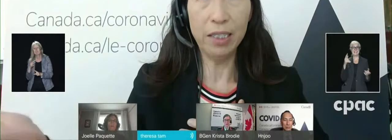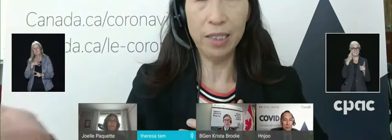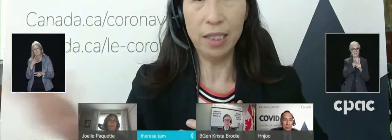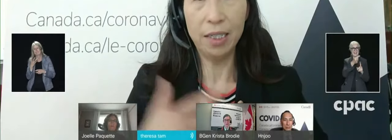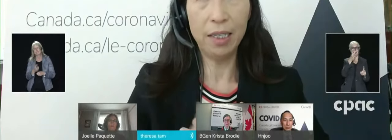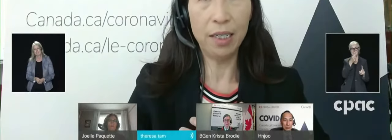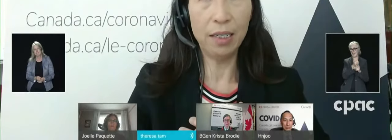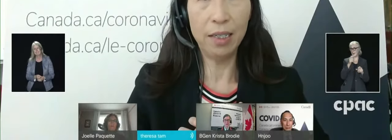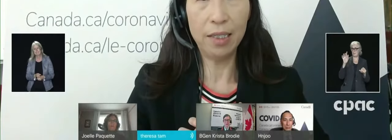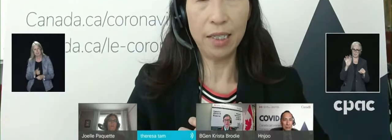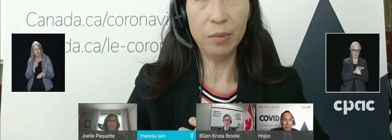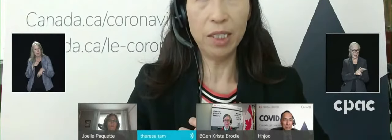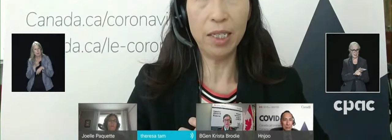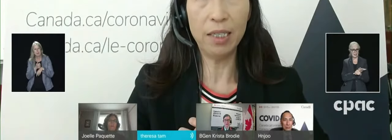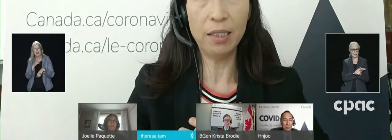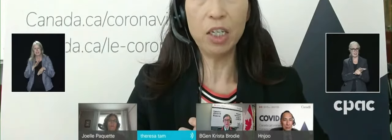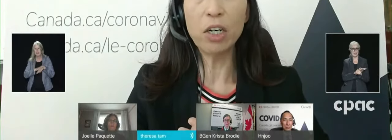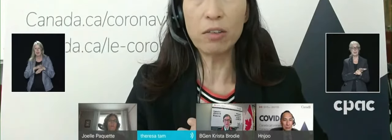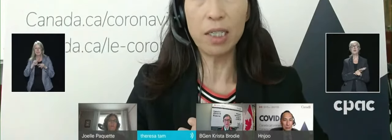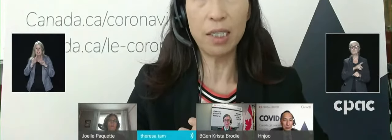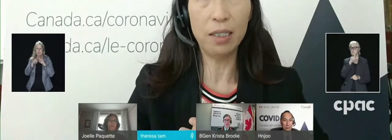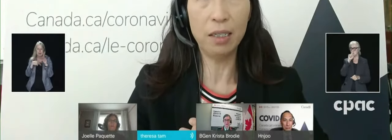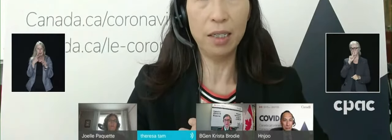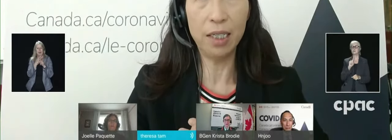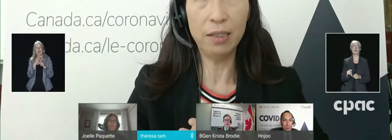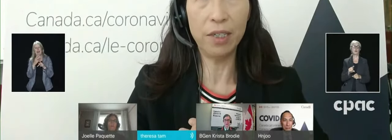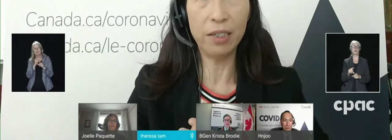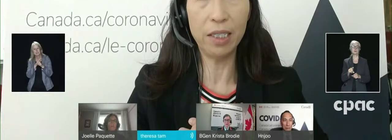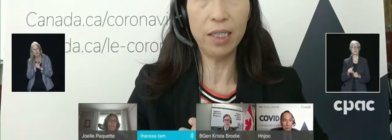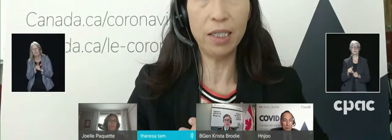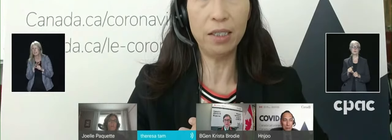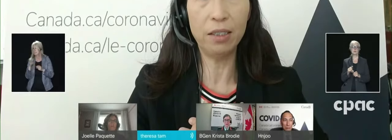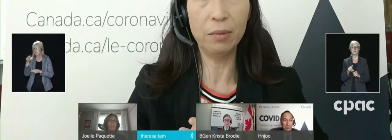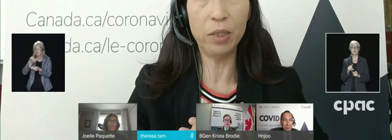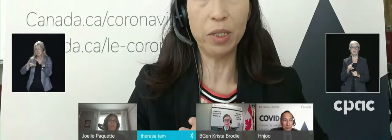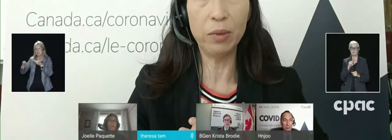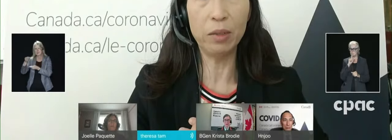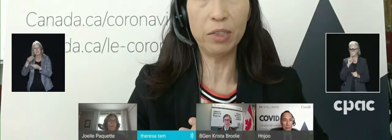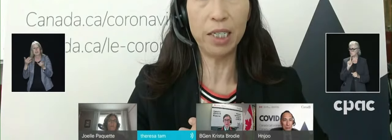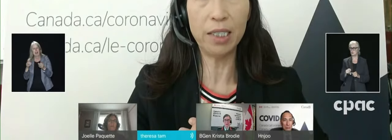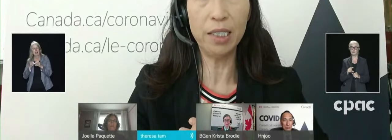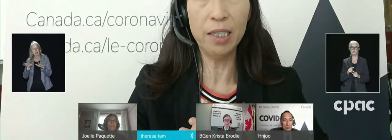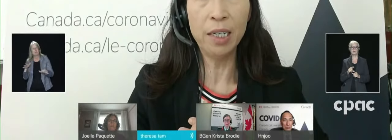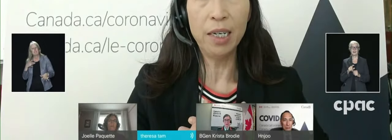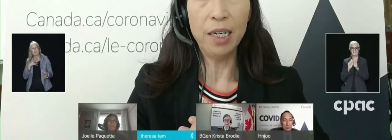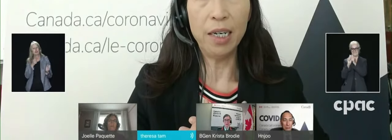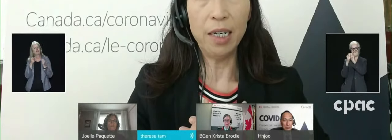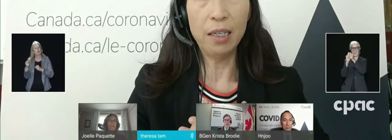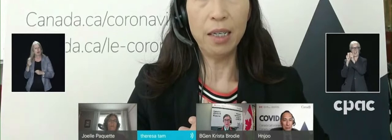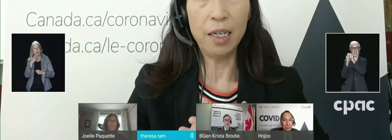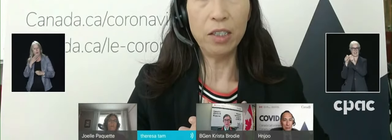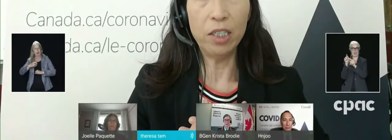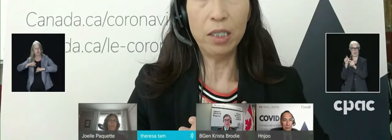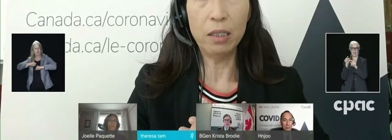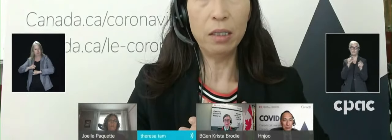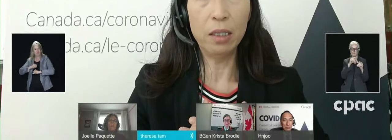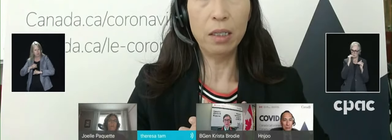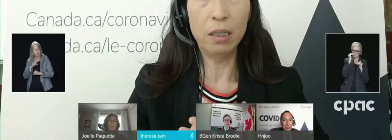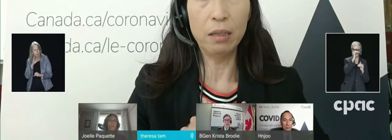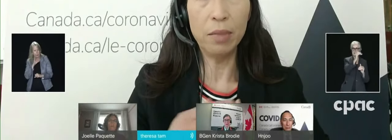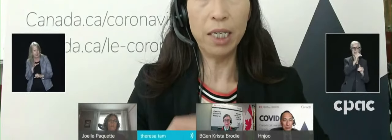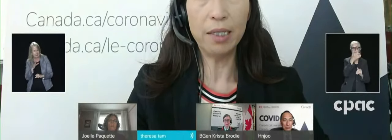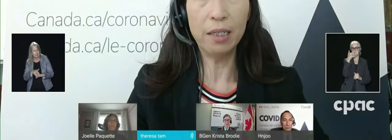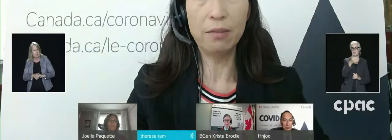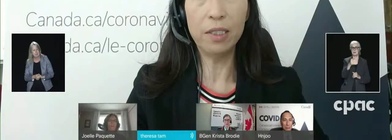on the variants and assessments against the currently circulating variants that you're going to be quite well protected, and that you can